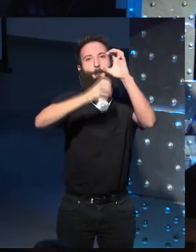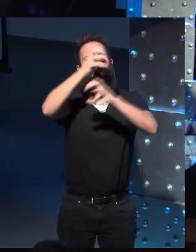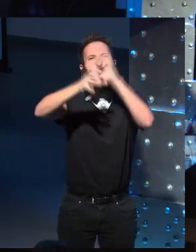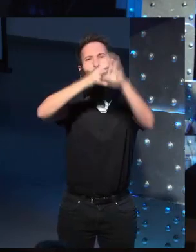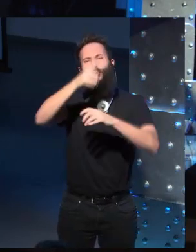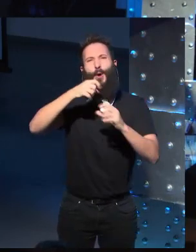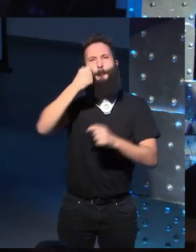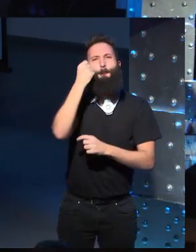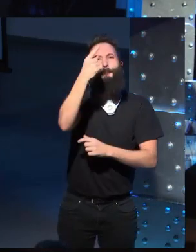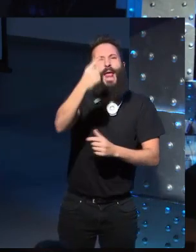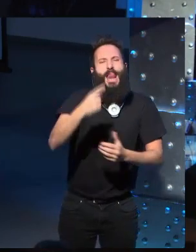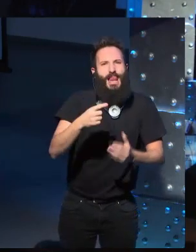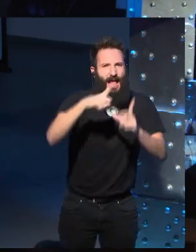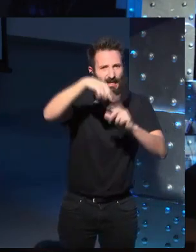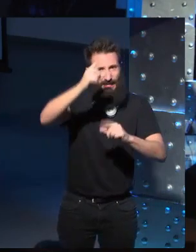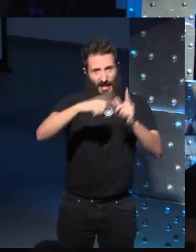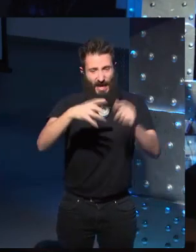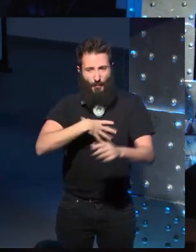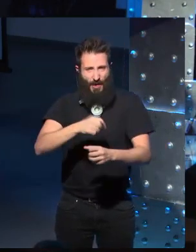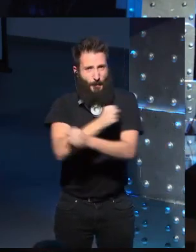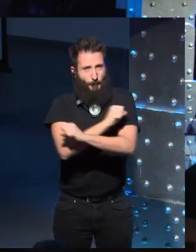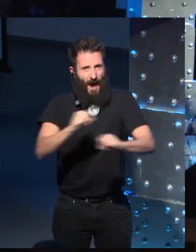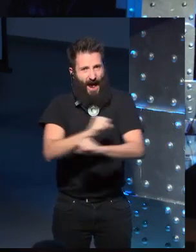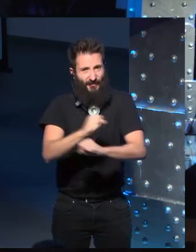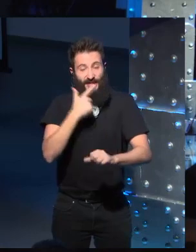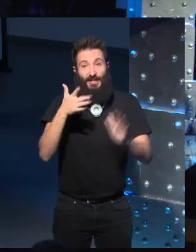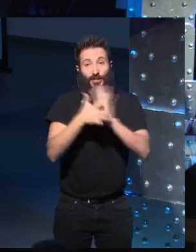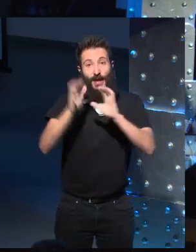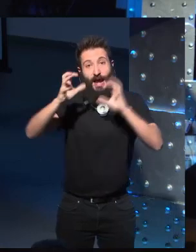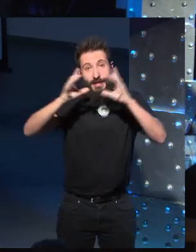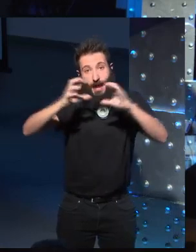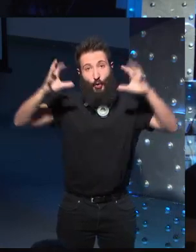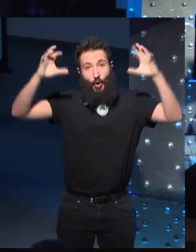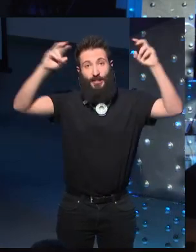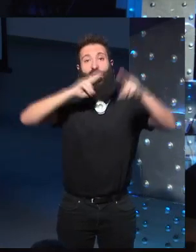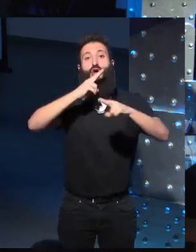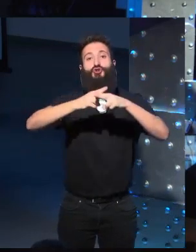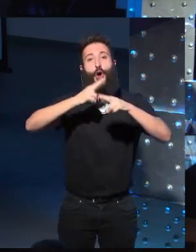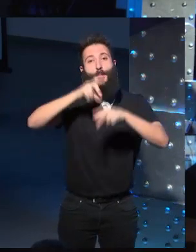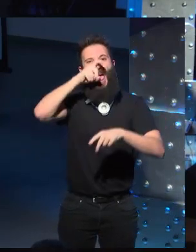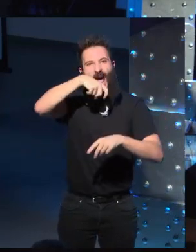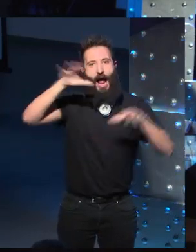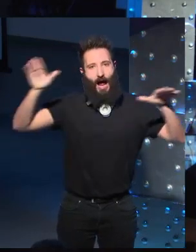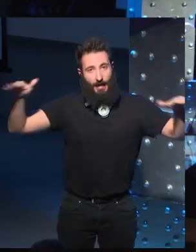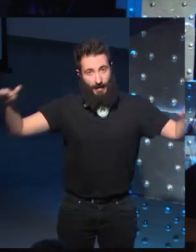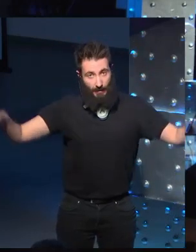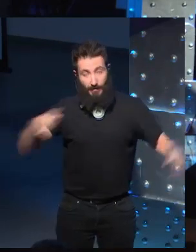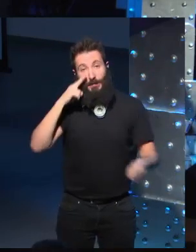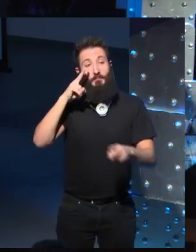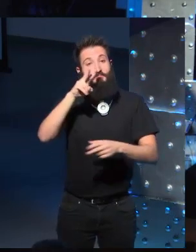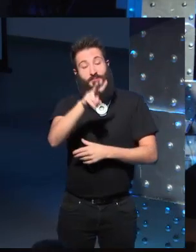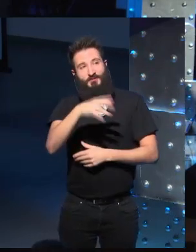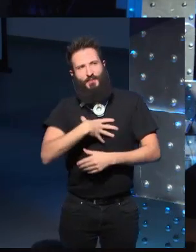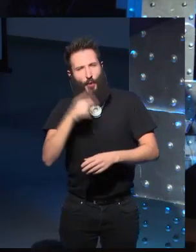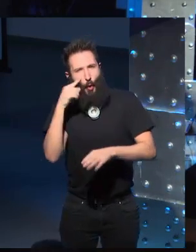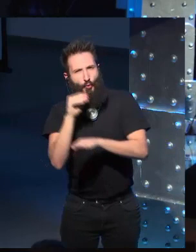that exploded in the past. This nebula is called the Eagle Nebula. And if we look carefully, some special things